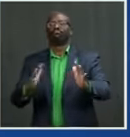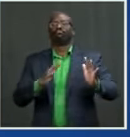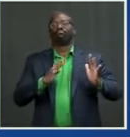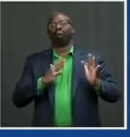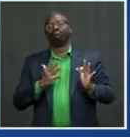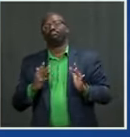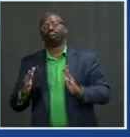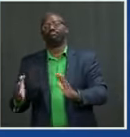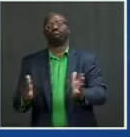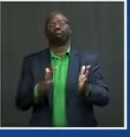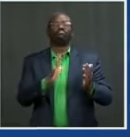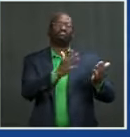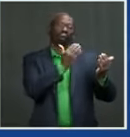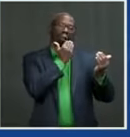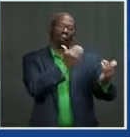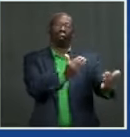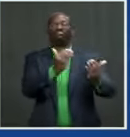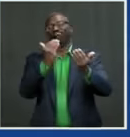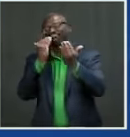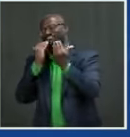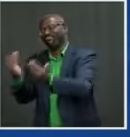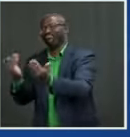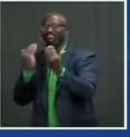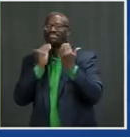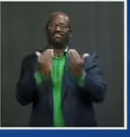Thank you, thank you, thank you.